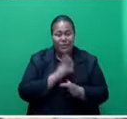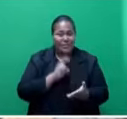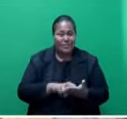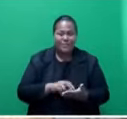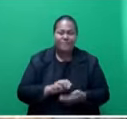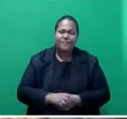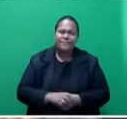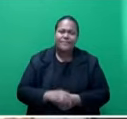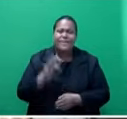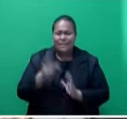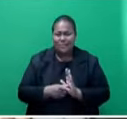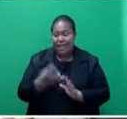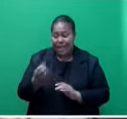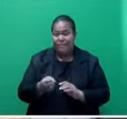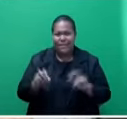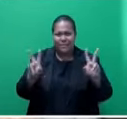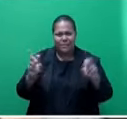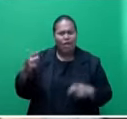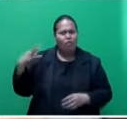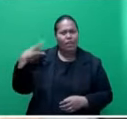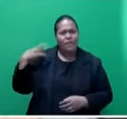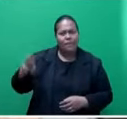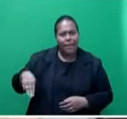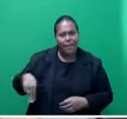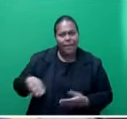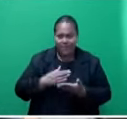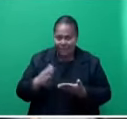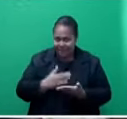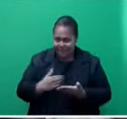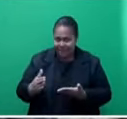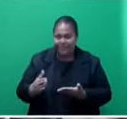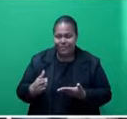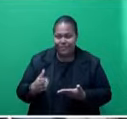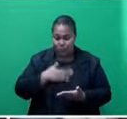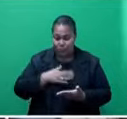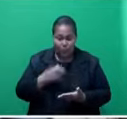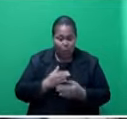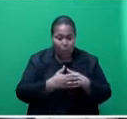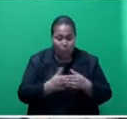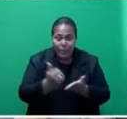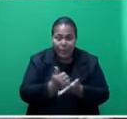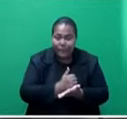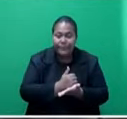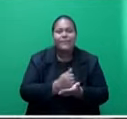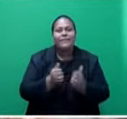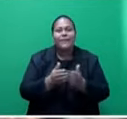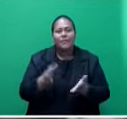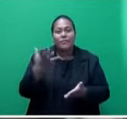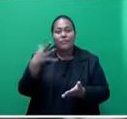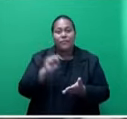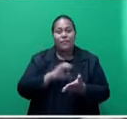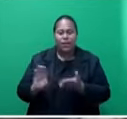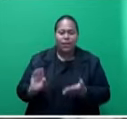have sometimes voluntary members. Somebody may come along as a volunteer and may say, I want to open up an account. They start up with, say, $50, and then they